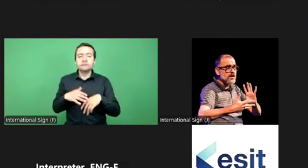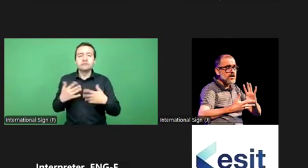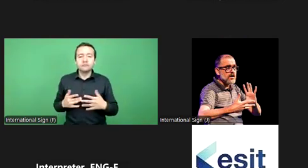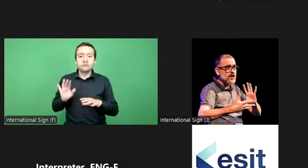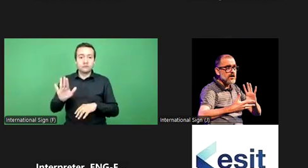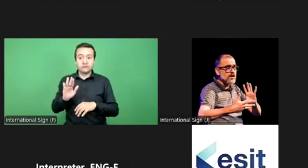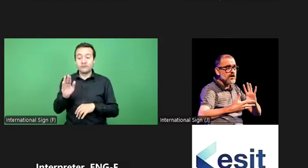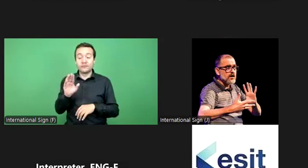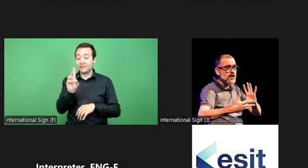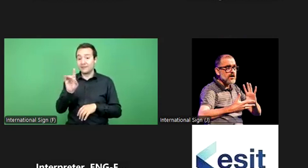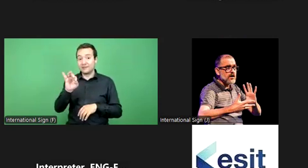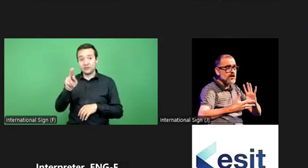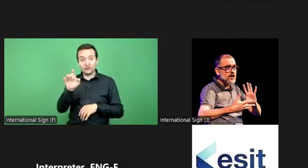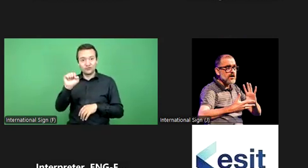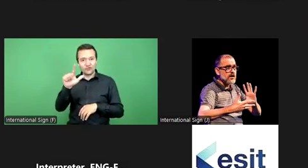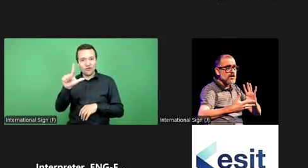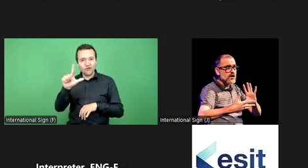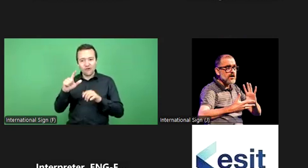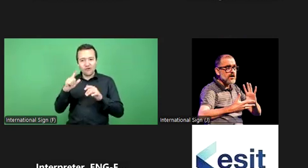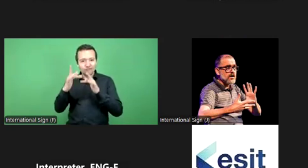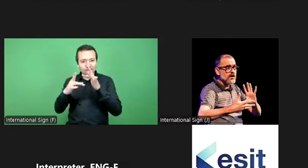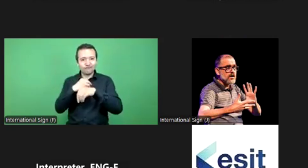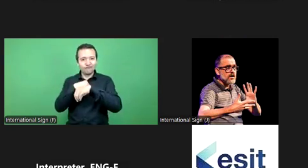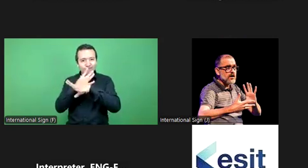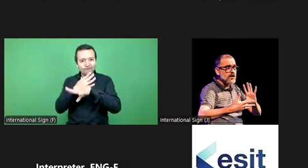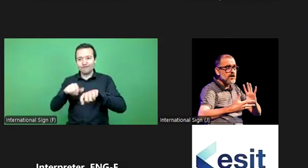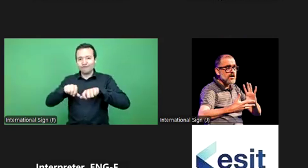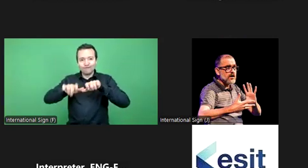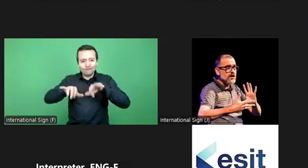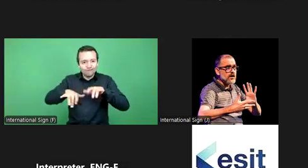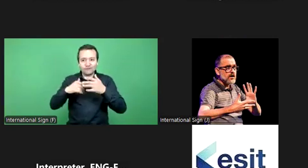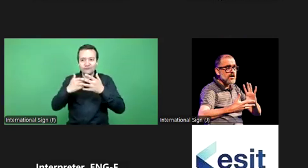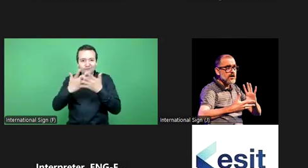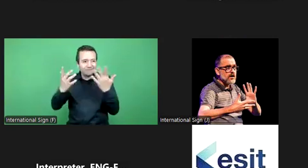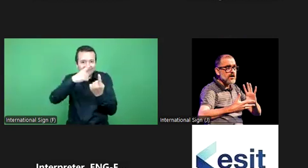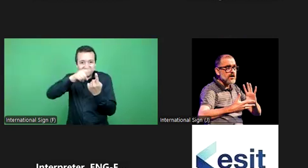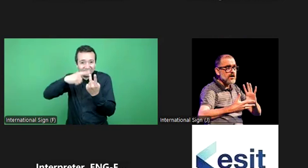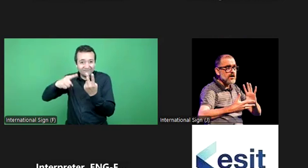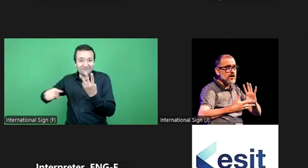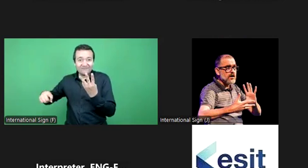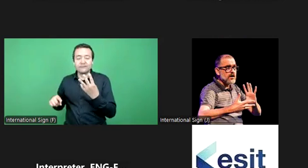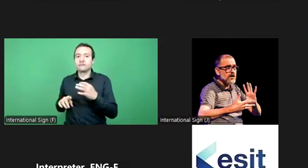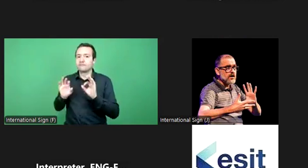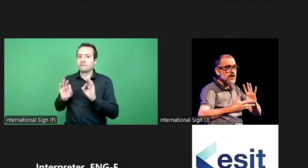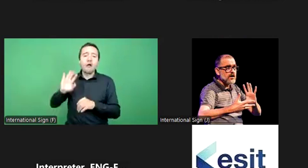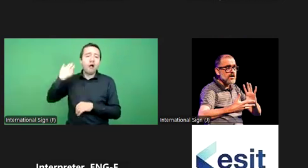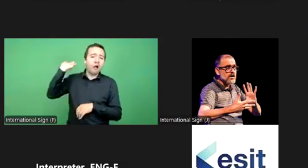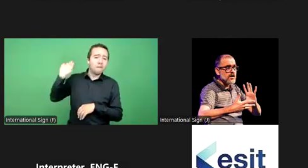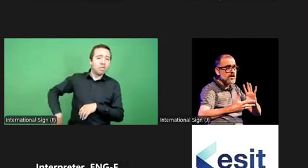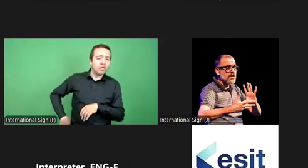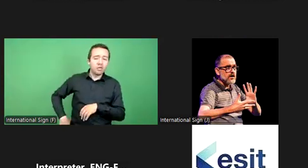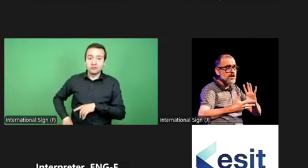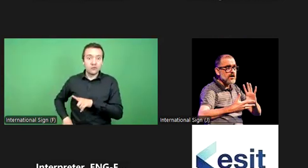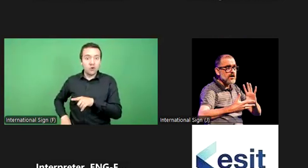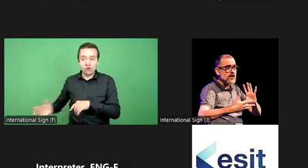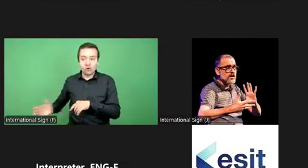Once we advance our digital infrastructure, it's going to support or enhance our data management. And we know that data is needed